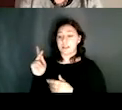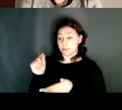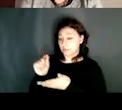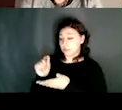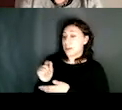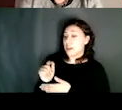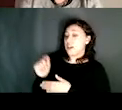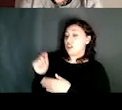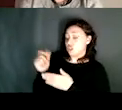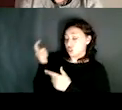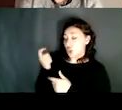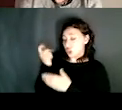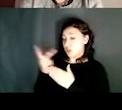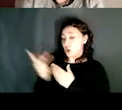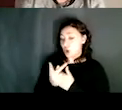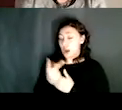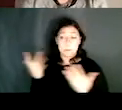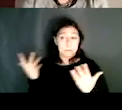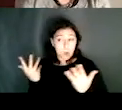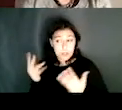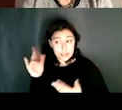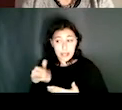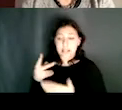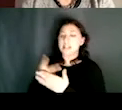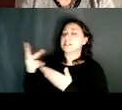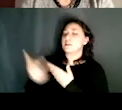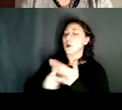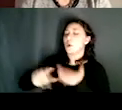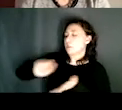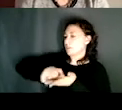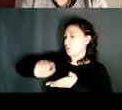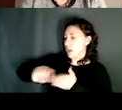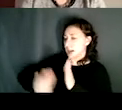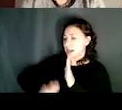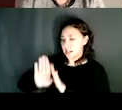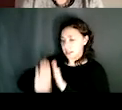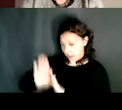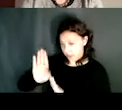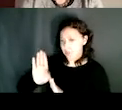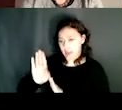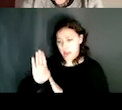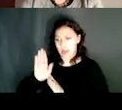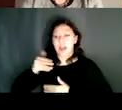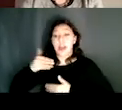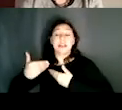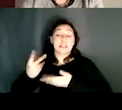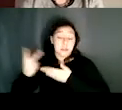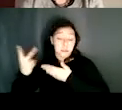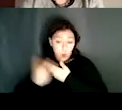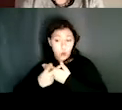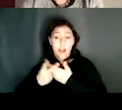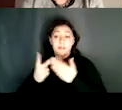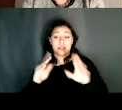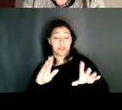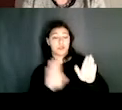junior investigators to gain mentoring for career development awards. Congratulations to the 11 awardees in the medical